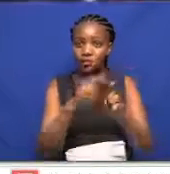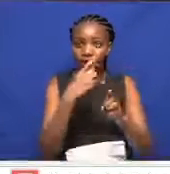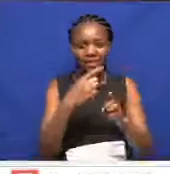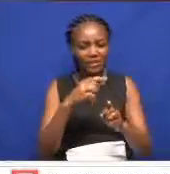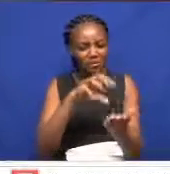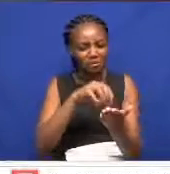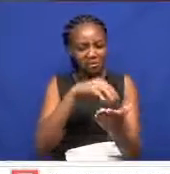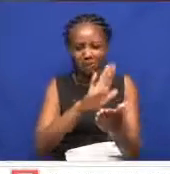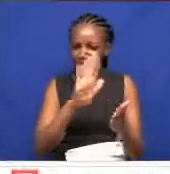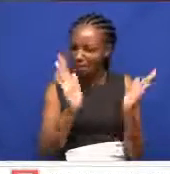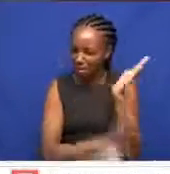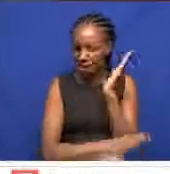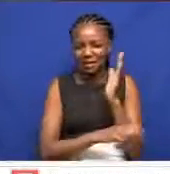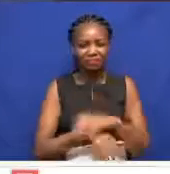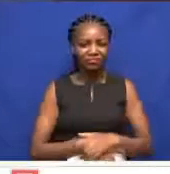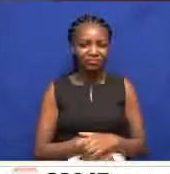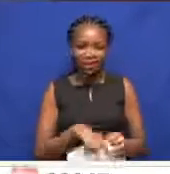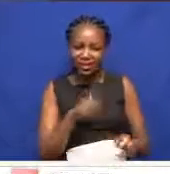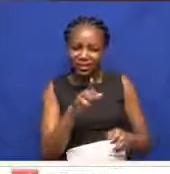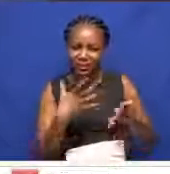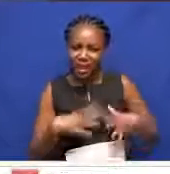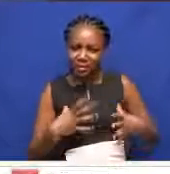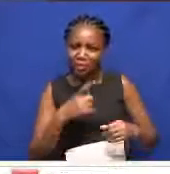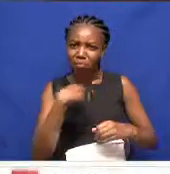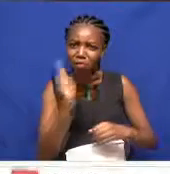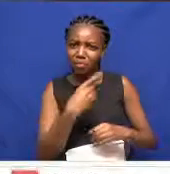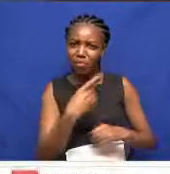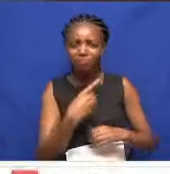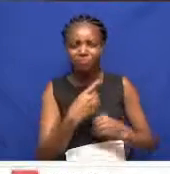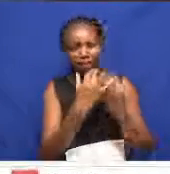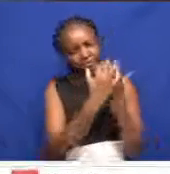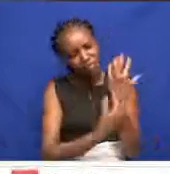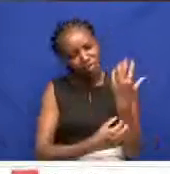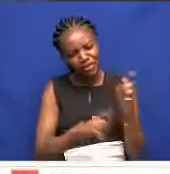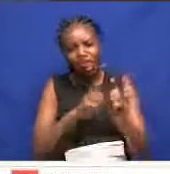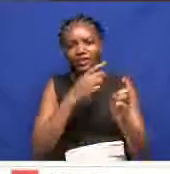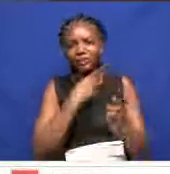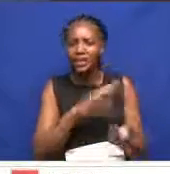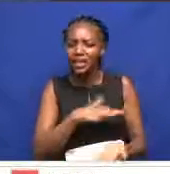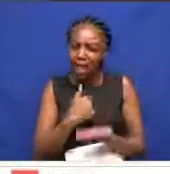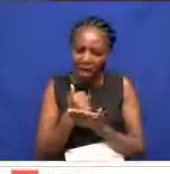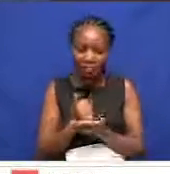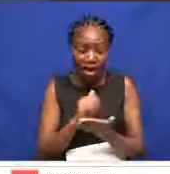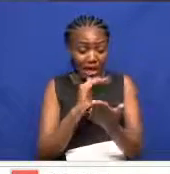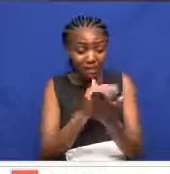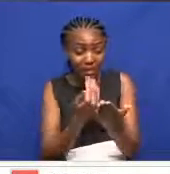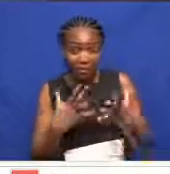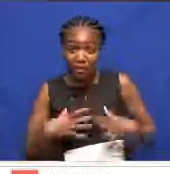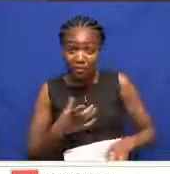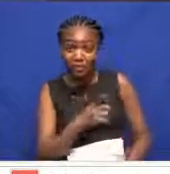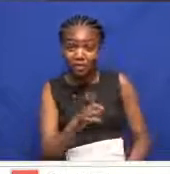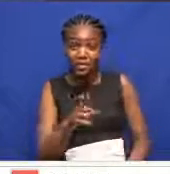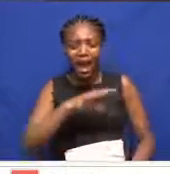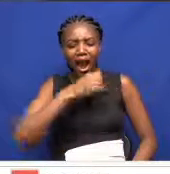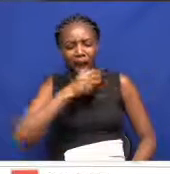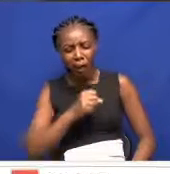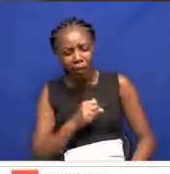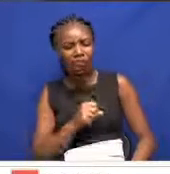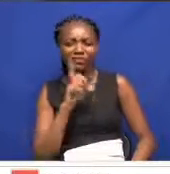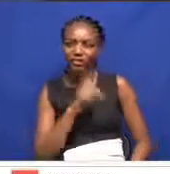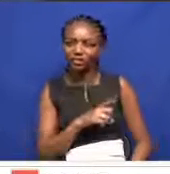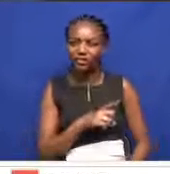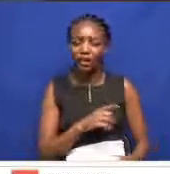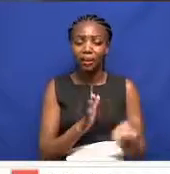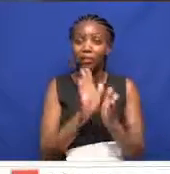conditions. These are people who are in dire need of assistance, Mr. Speaker. Some of them are of old age, Mr. Speaker. They are